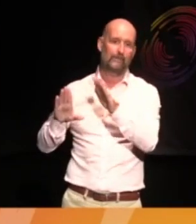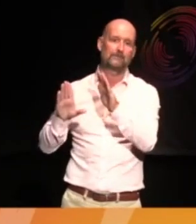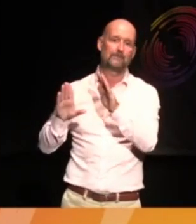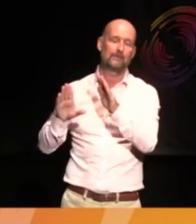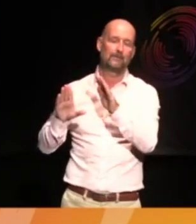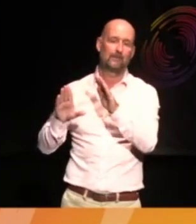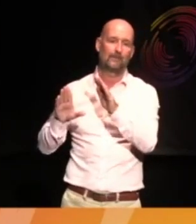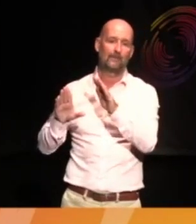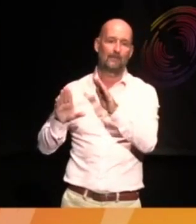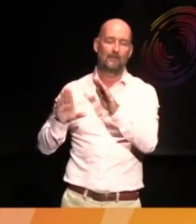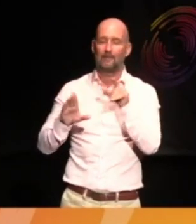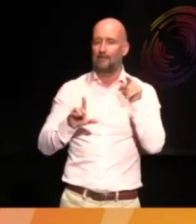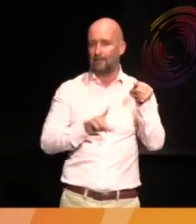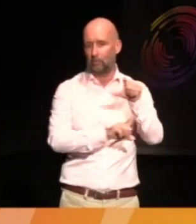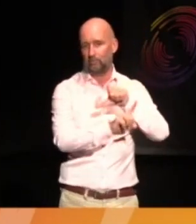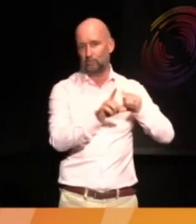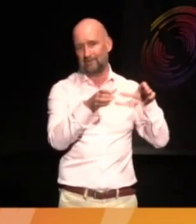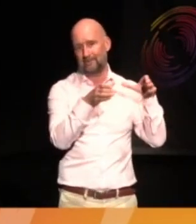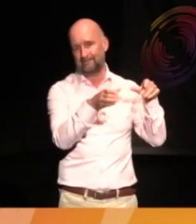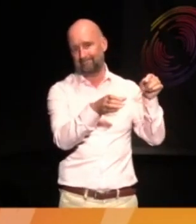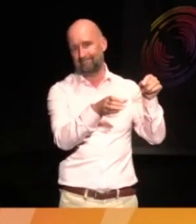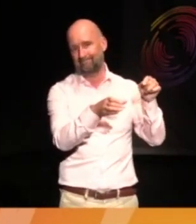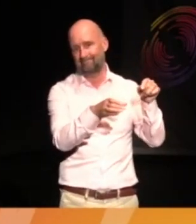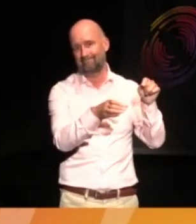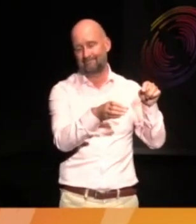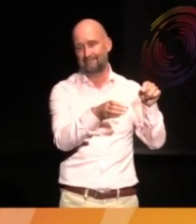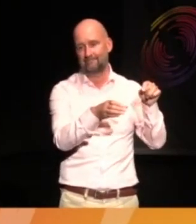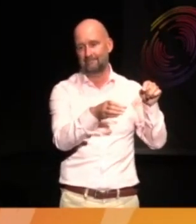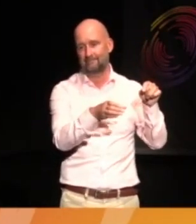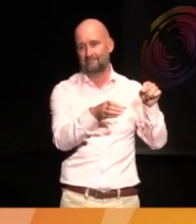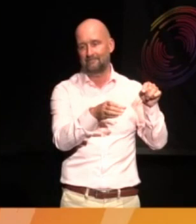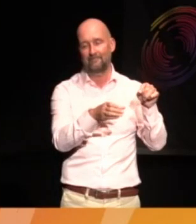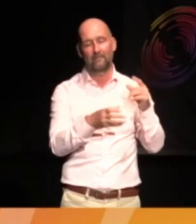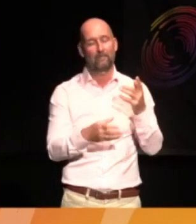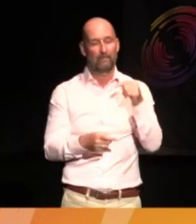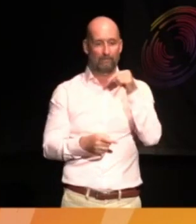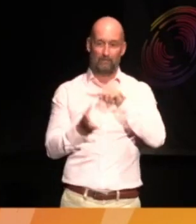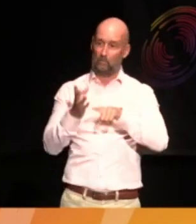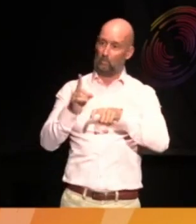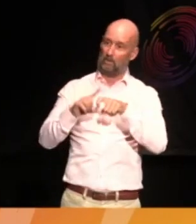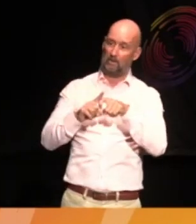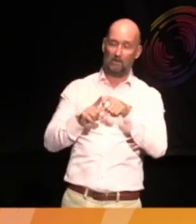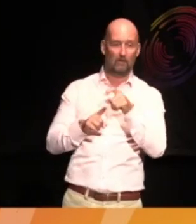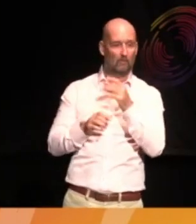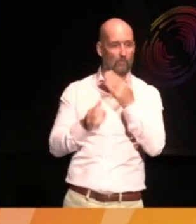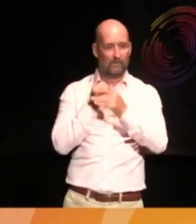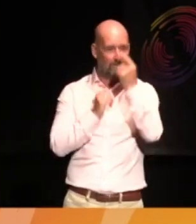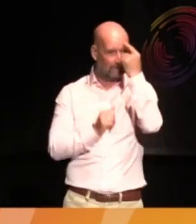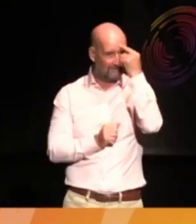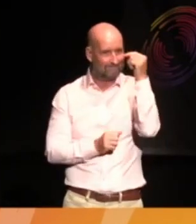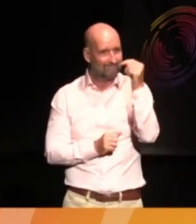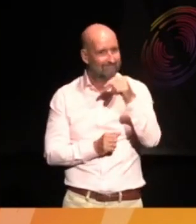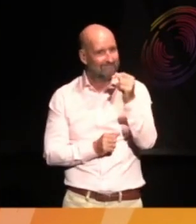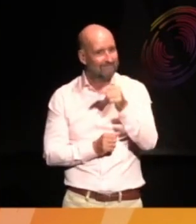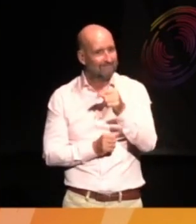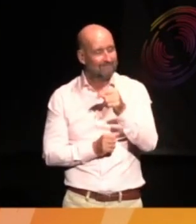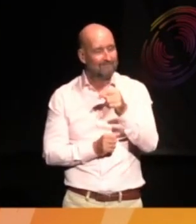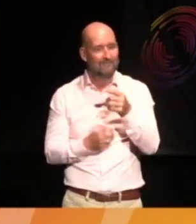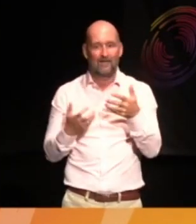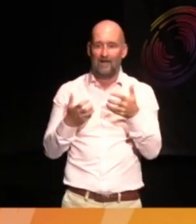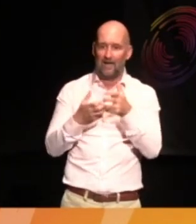community is often something that we don't consider when we're looking